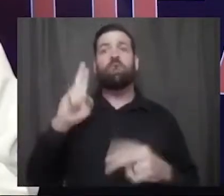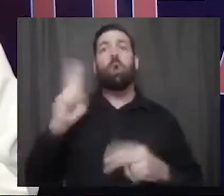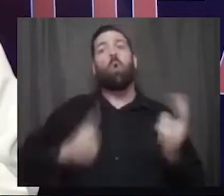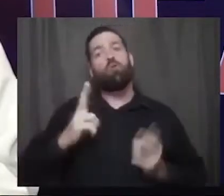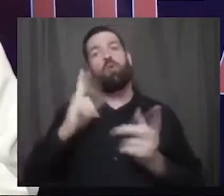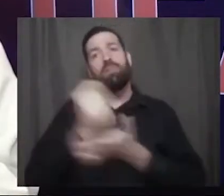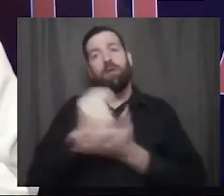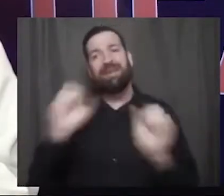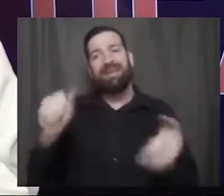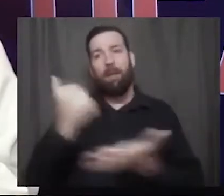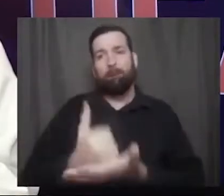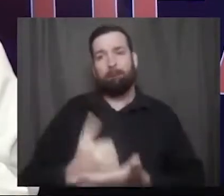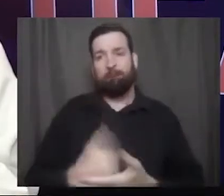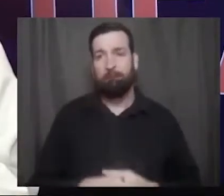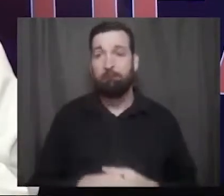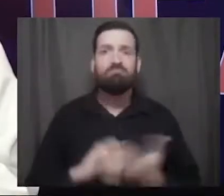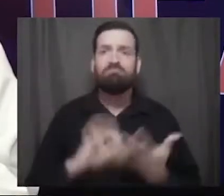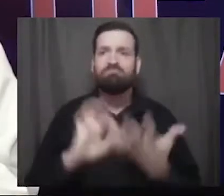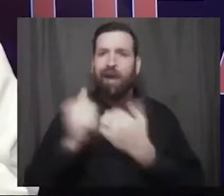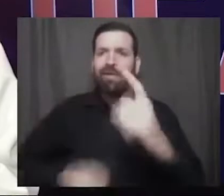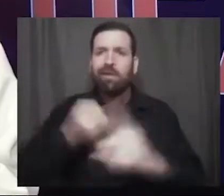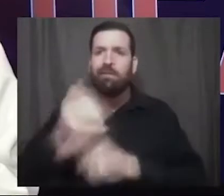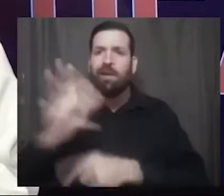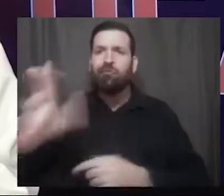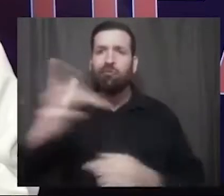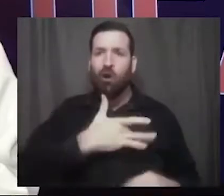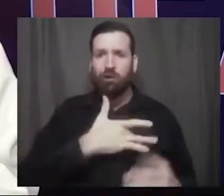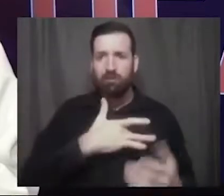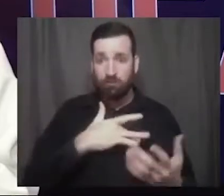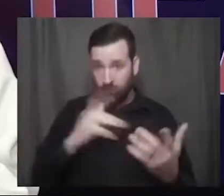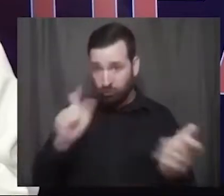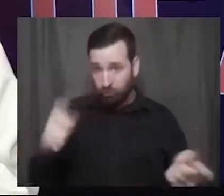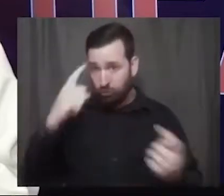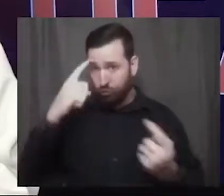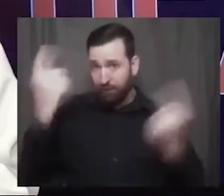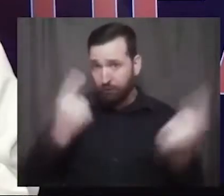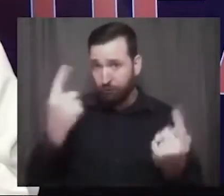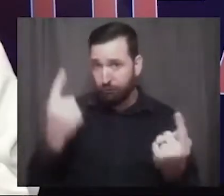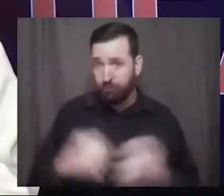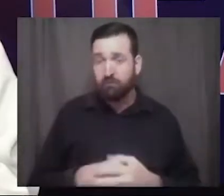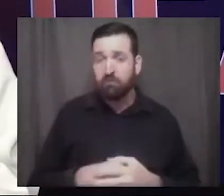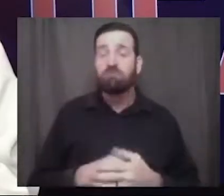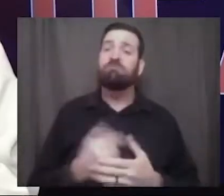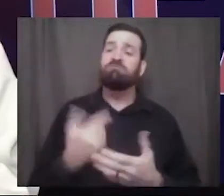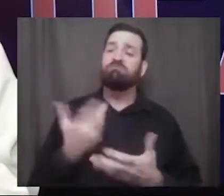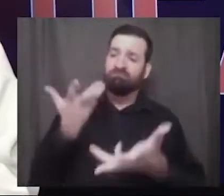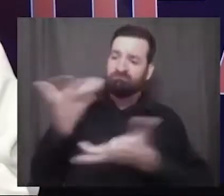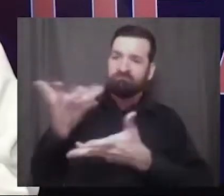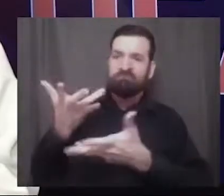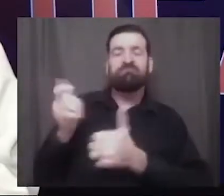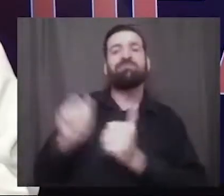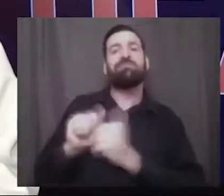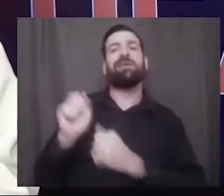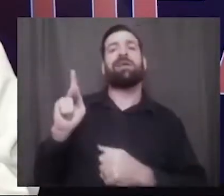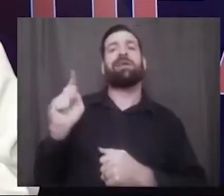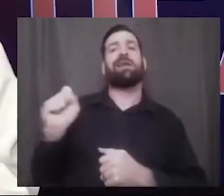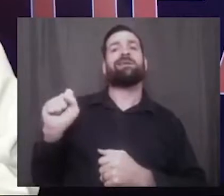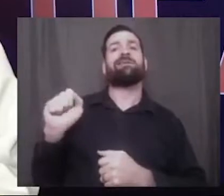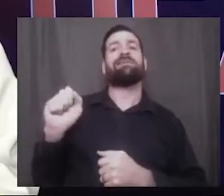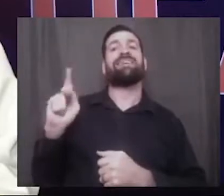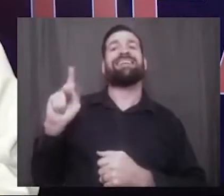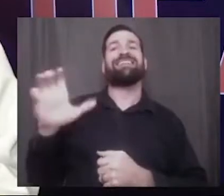what does that do to your heart? Can it affect your heart, and should you consider it? We spent the afternoon with a Kansas City mom of two little ones. Now,